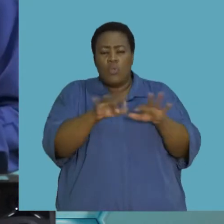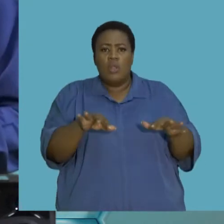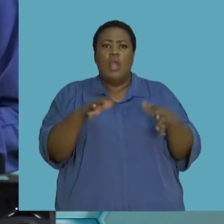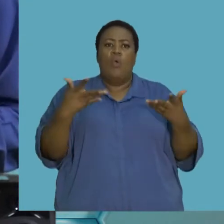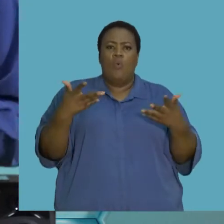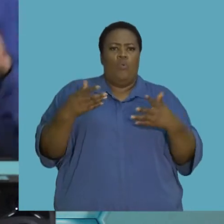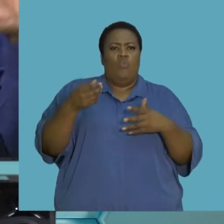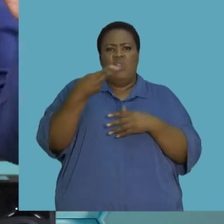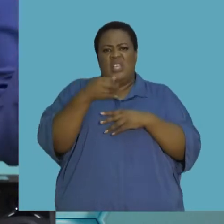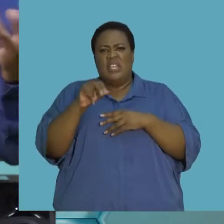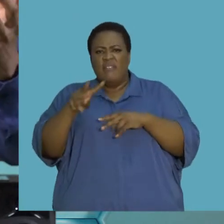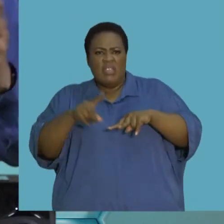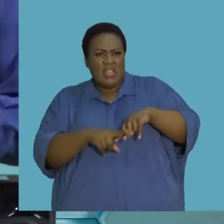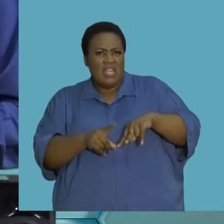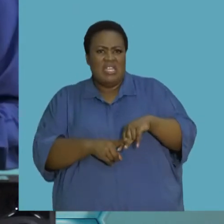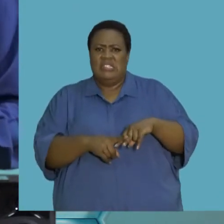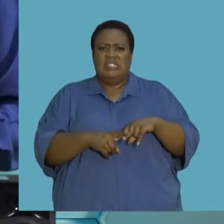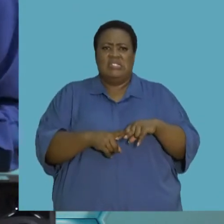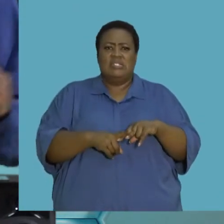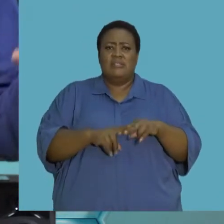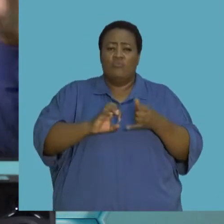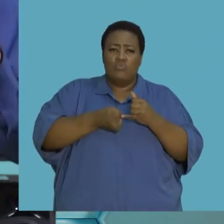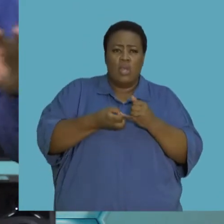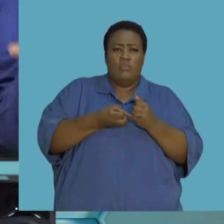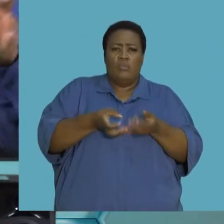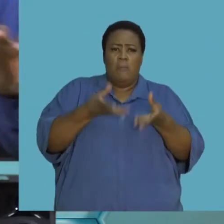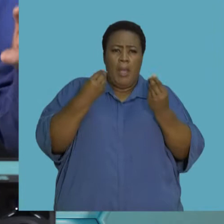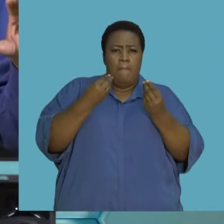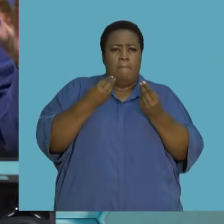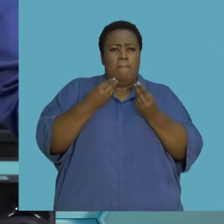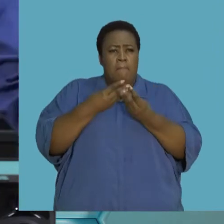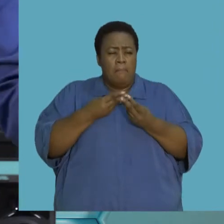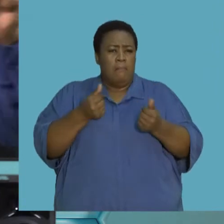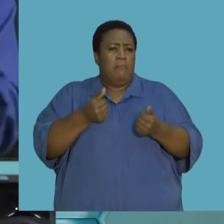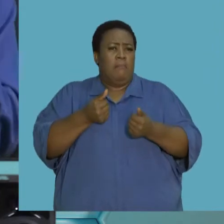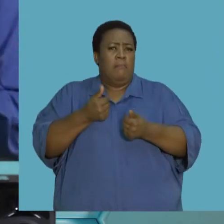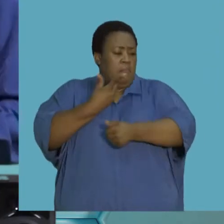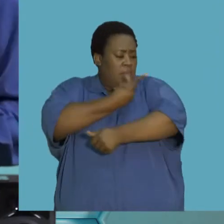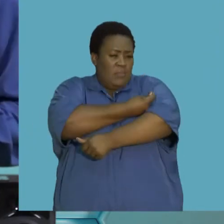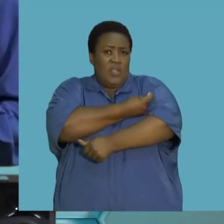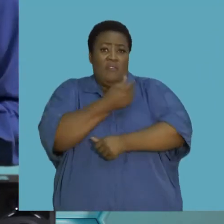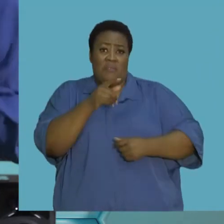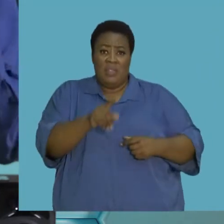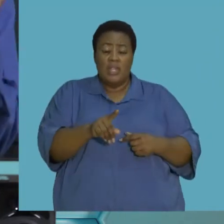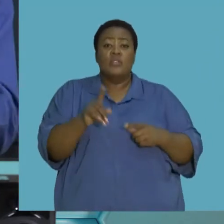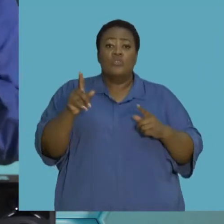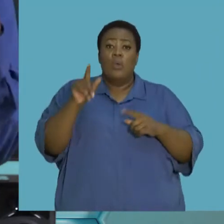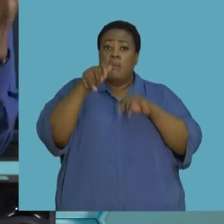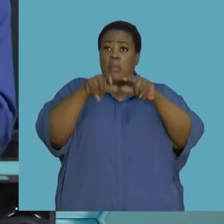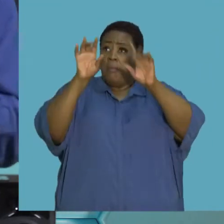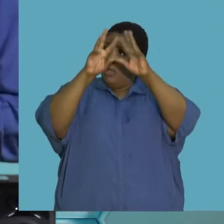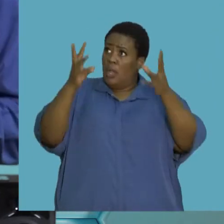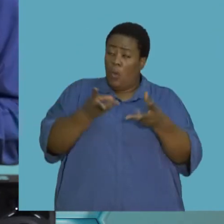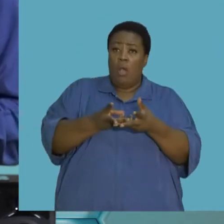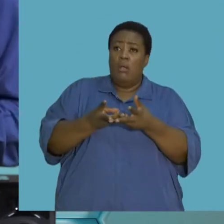AIDS. So scientists around the world worked, but they work in isolation, but they often collaborate. And that's part of sharing